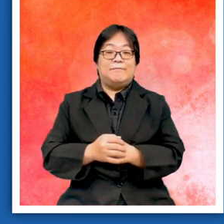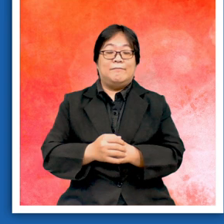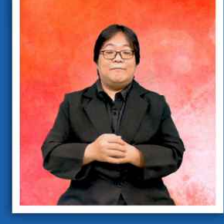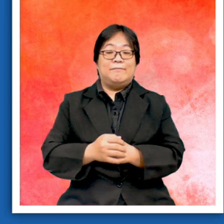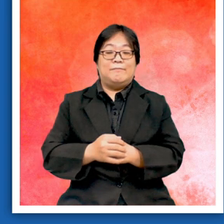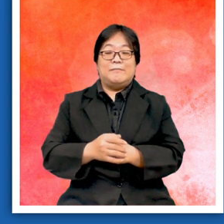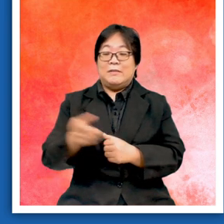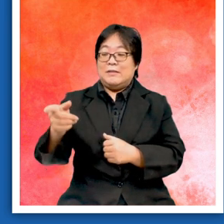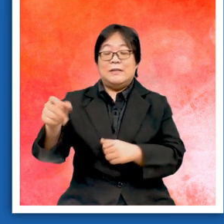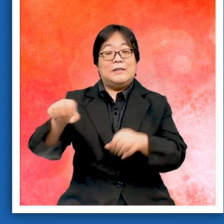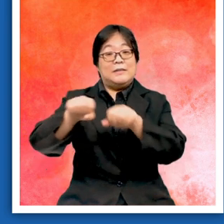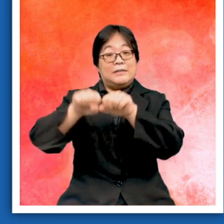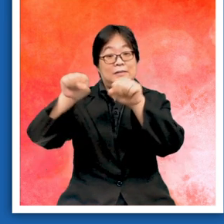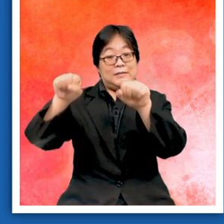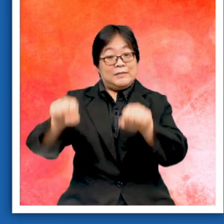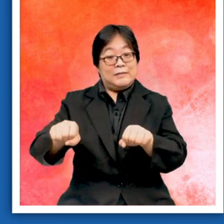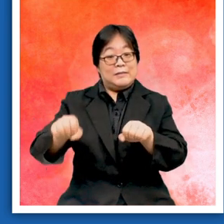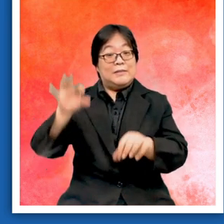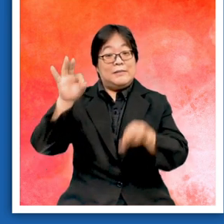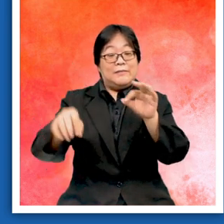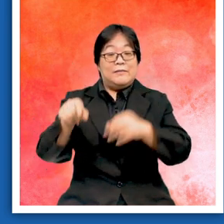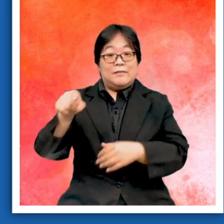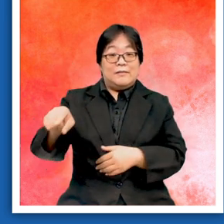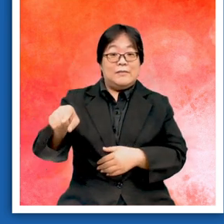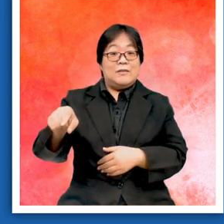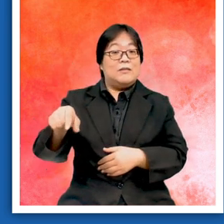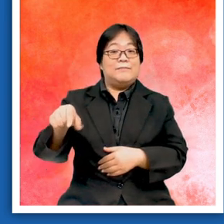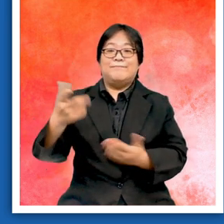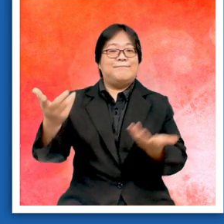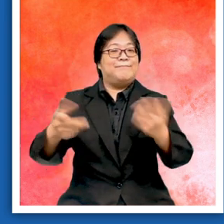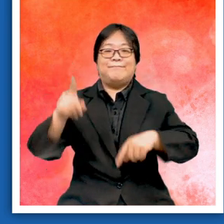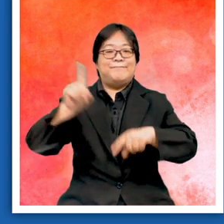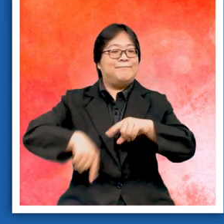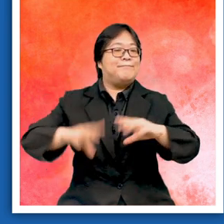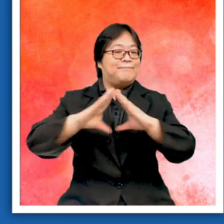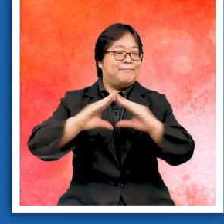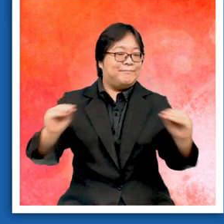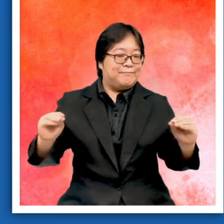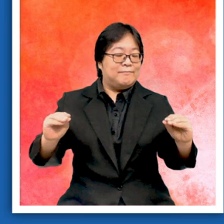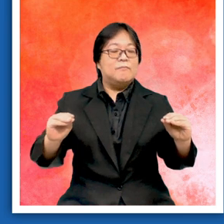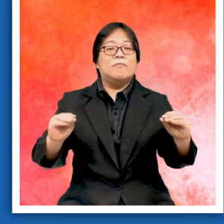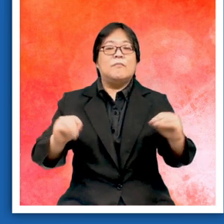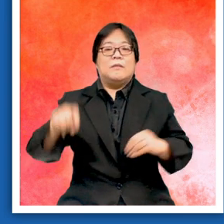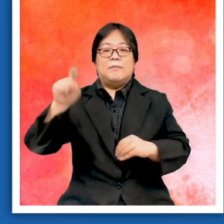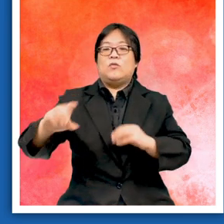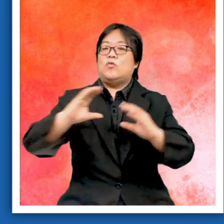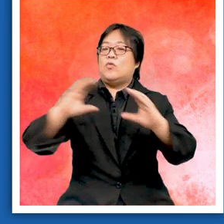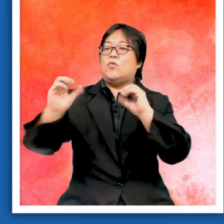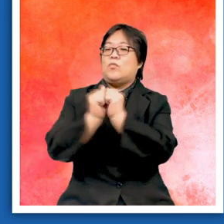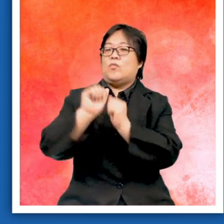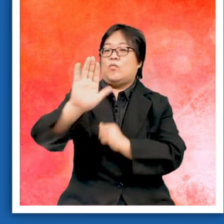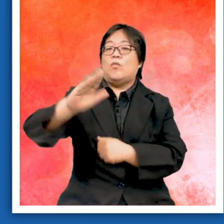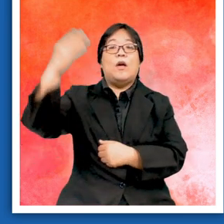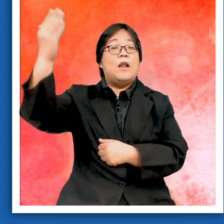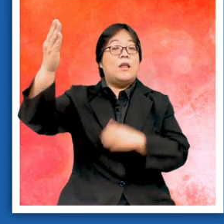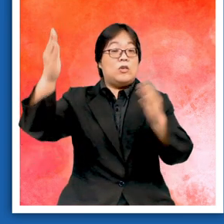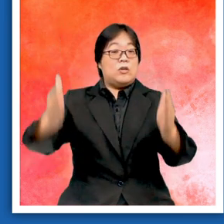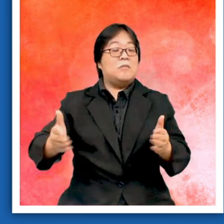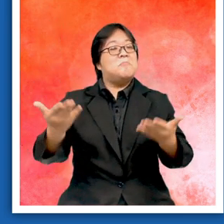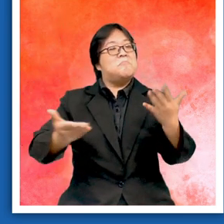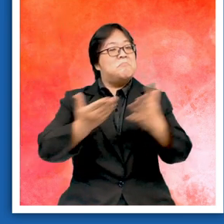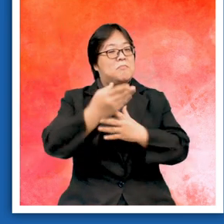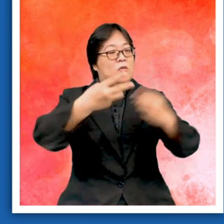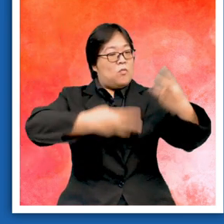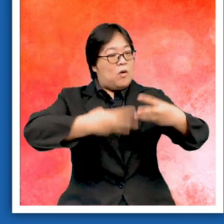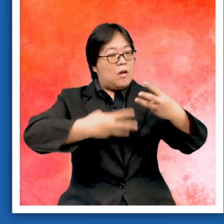not the system, if this somehow not able to be resolved, then you need to communicate with your lecturer via WhatsApp